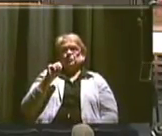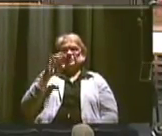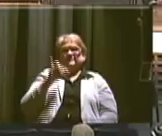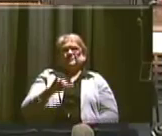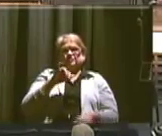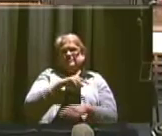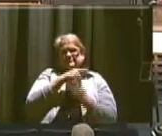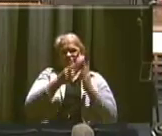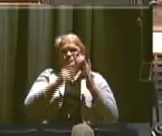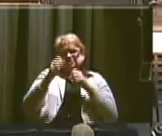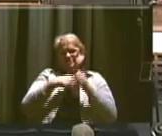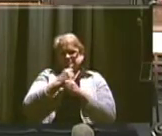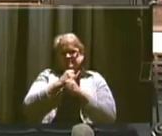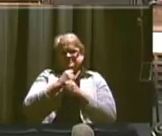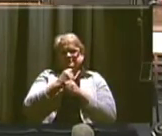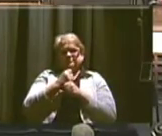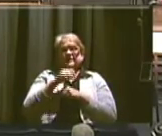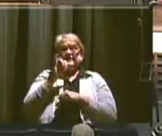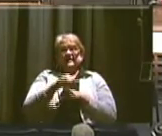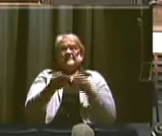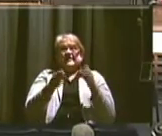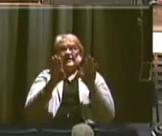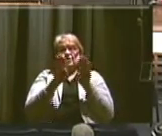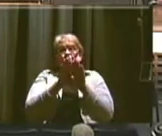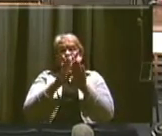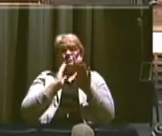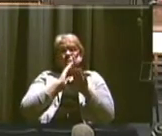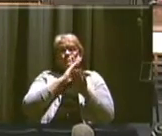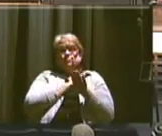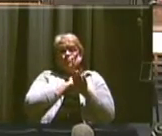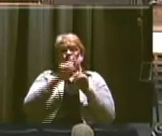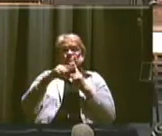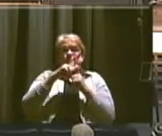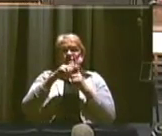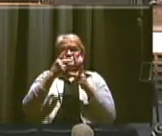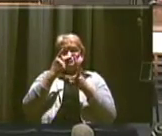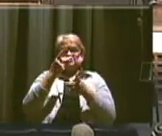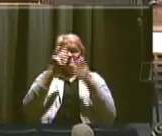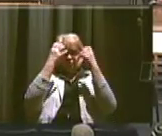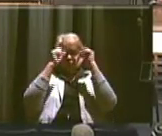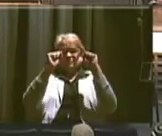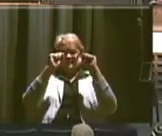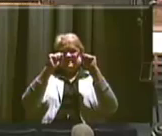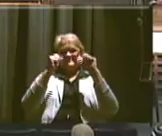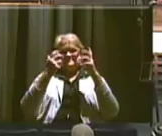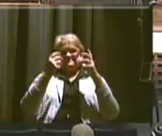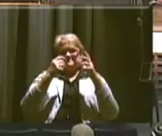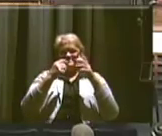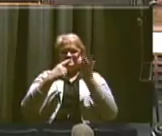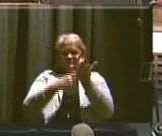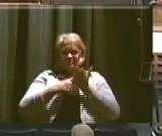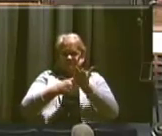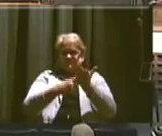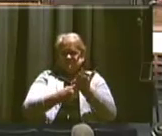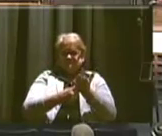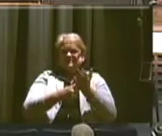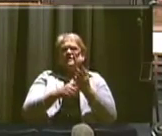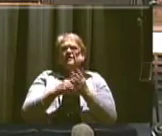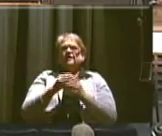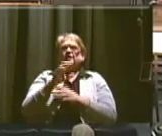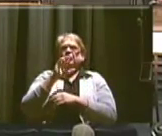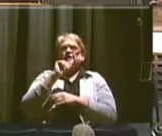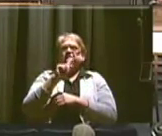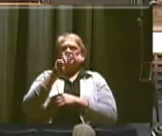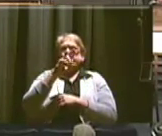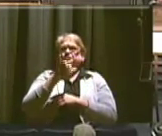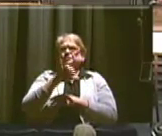that closed board plus superintendent discussion, the Attorney General